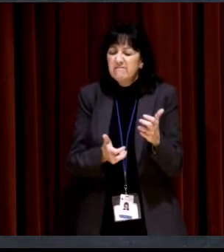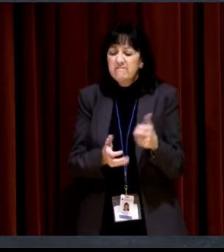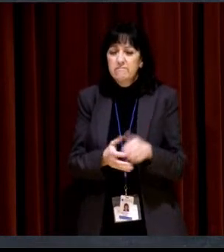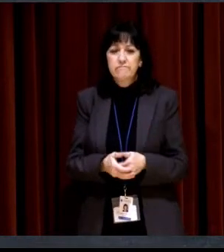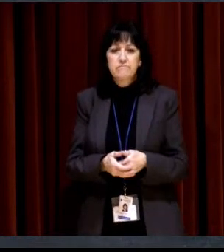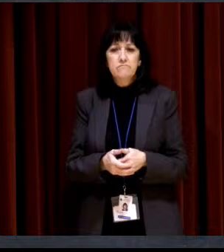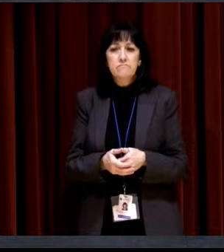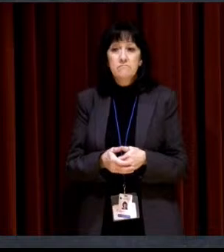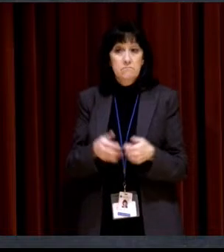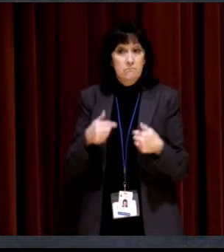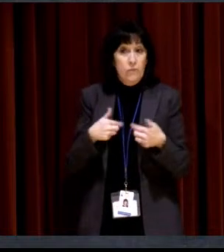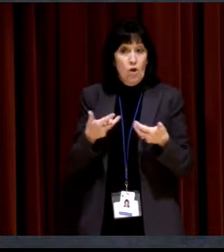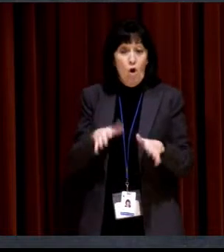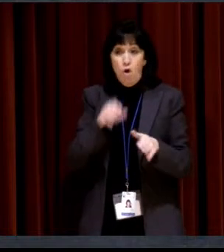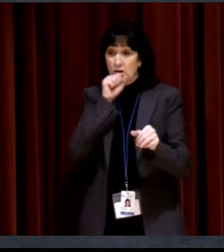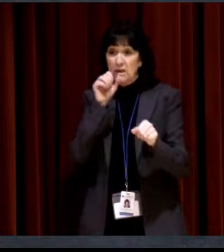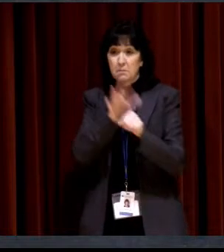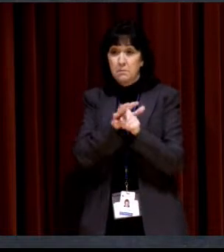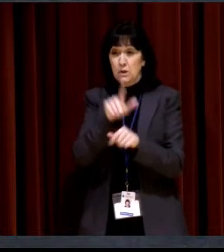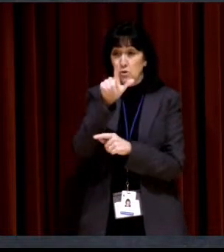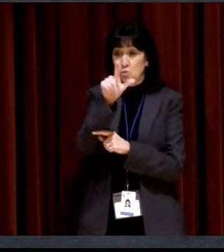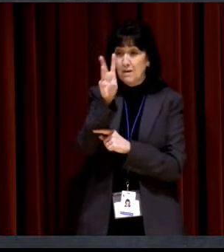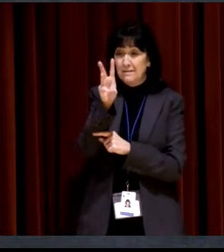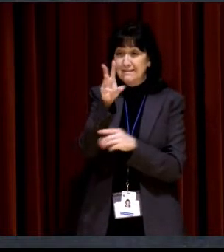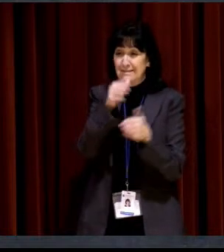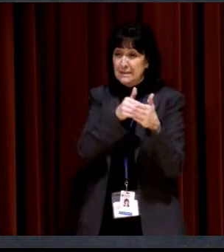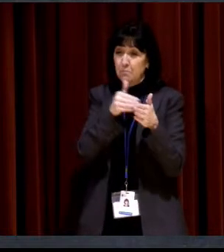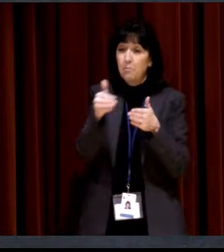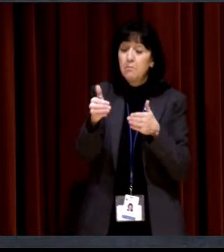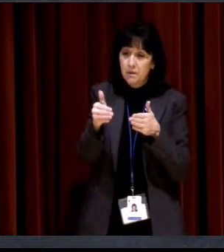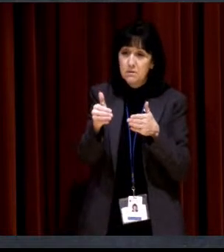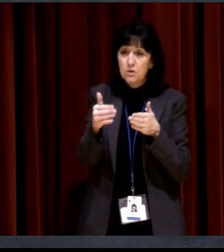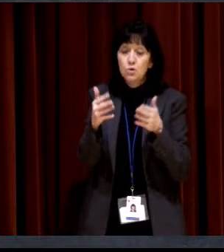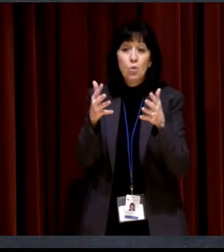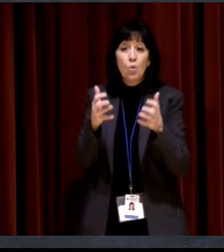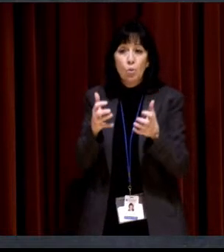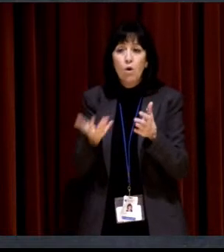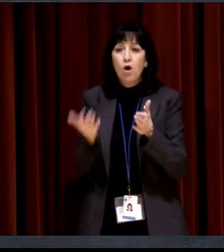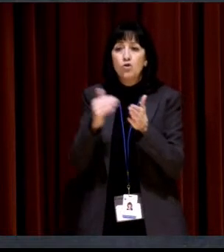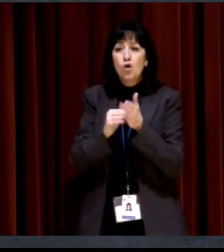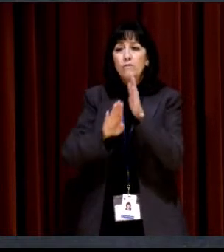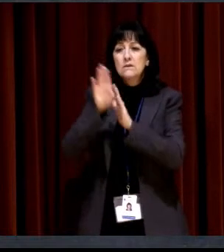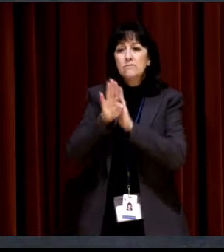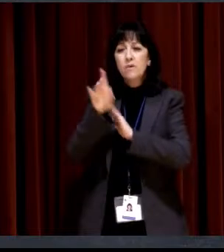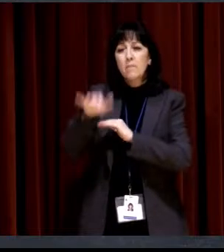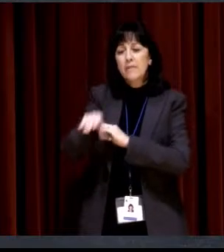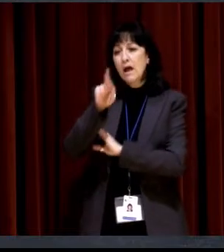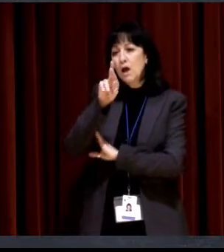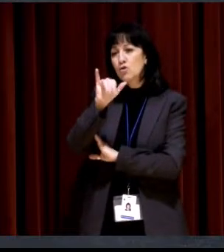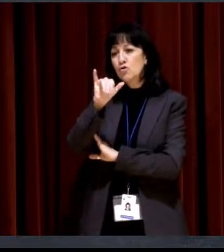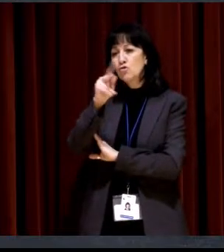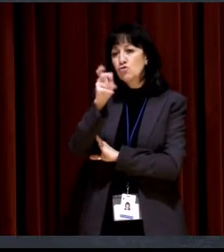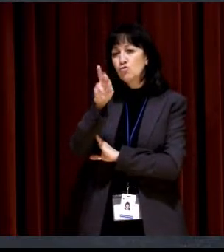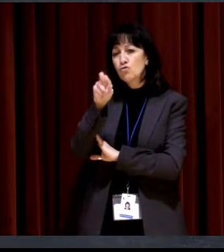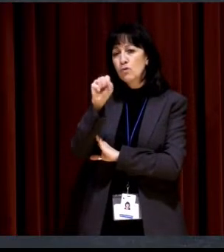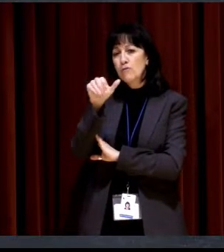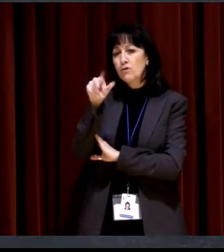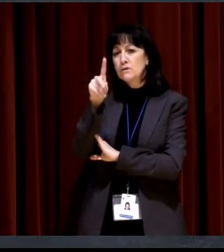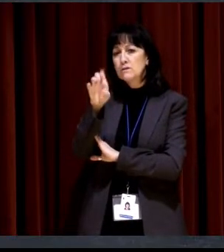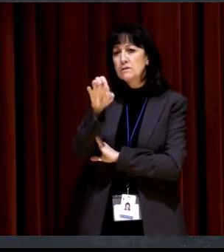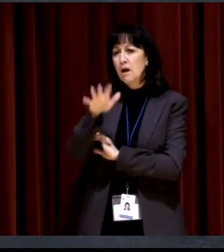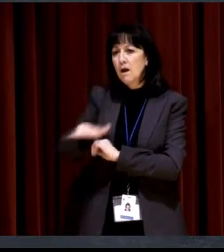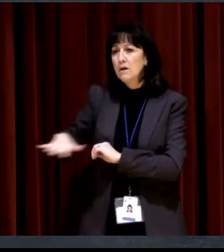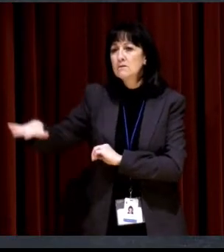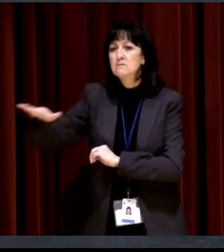about $26 million in the redevelopment of Riverside projects. If you know that Reach Riverside, it's a whole project that